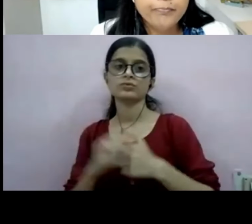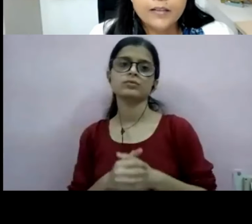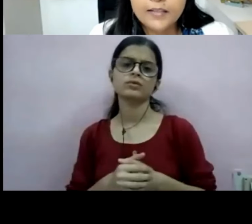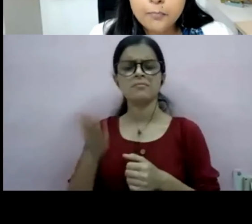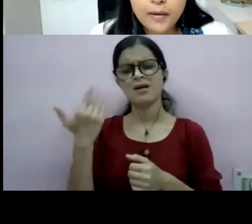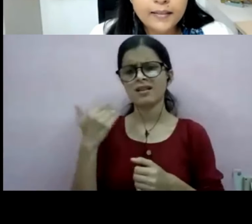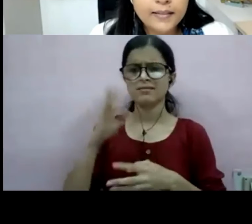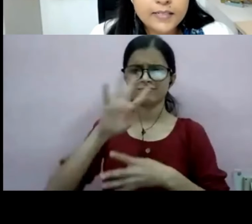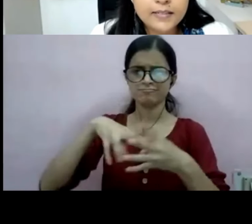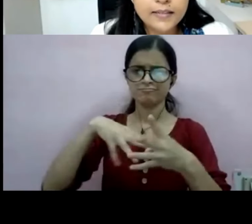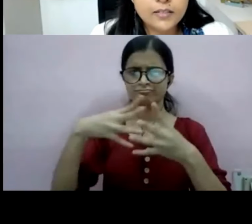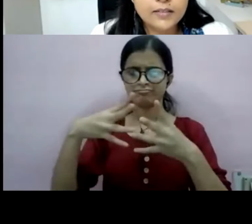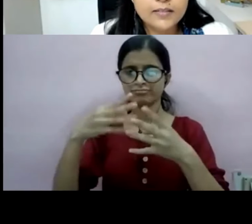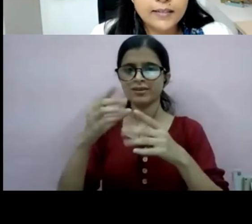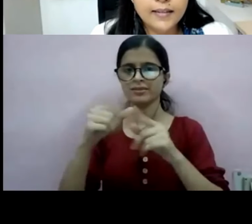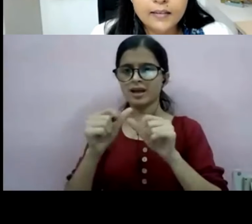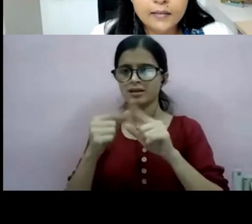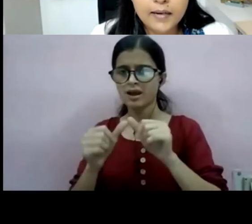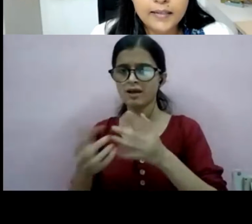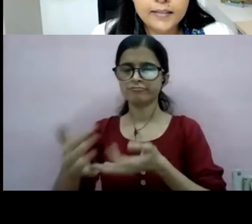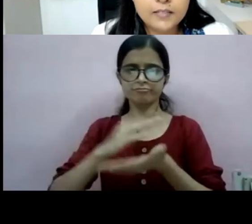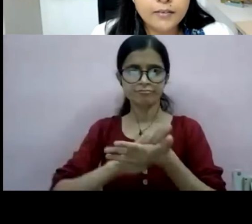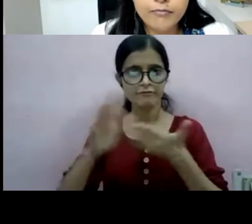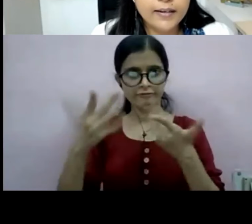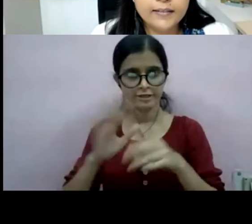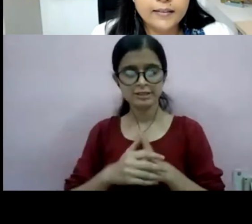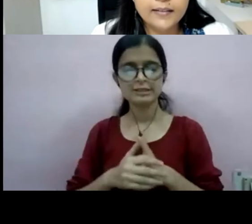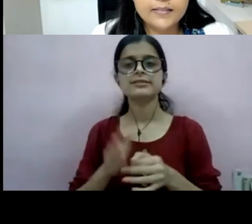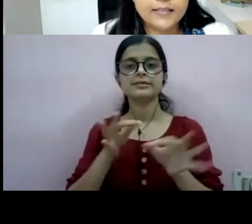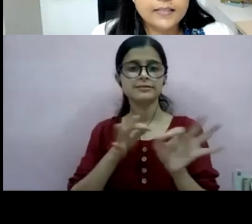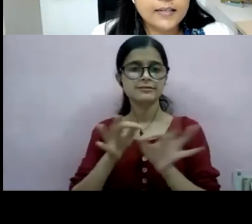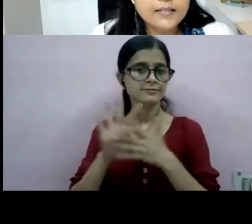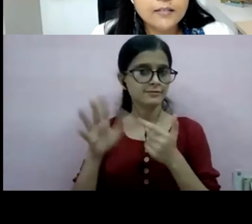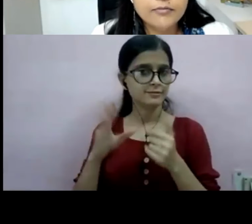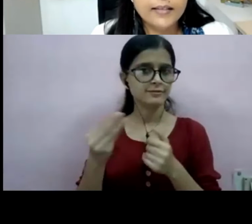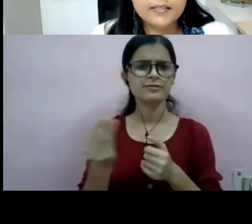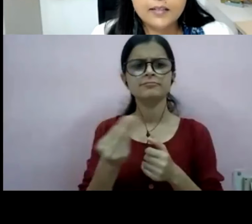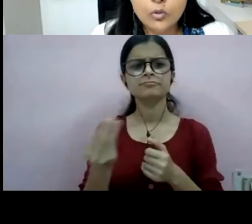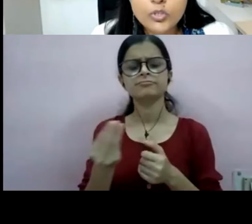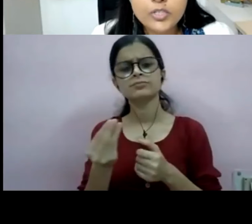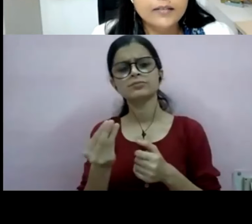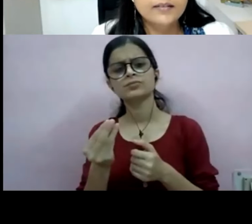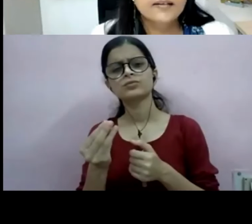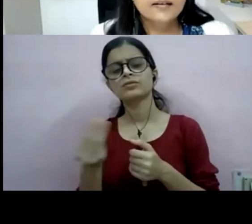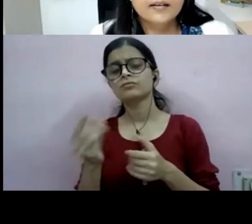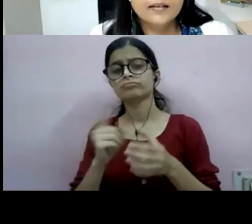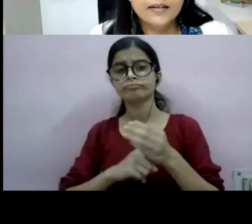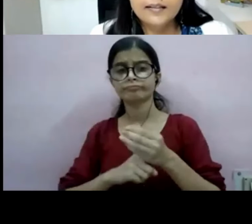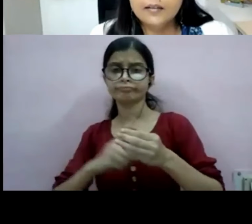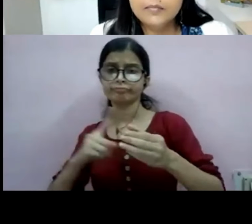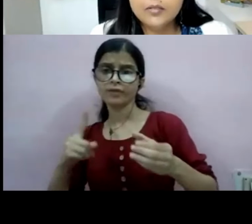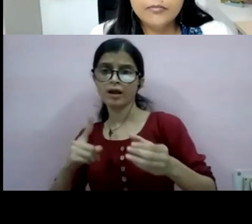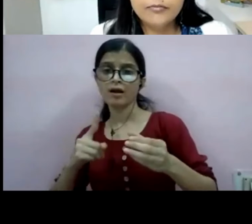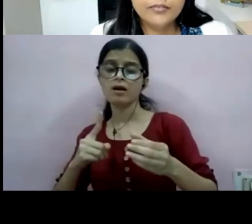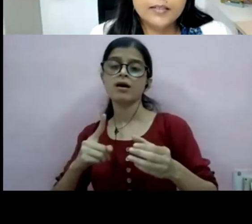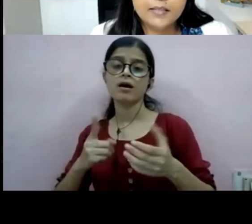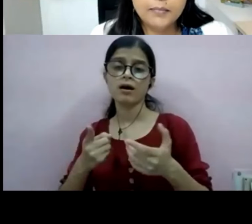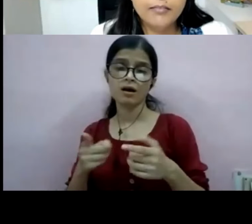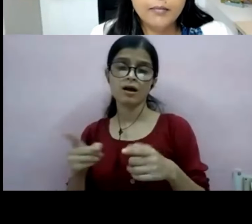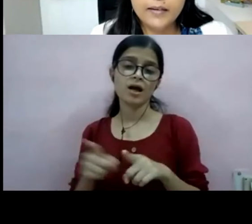earlier. Despite legislations and legal mandates, we find that there is extensive exclusion in terms